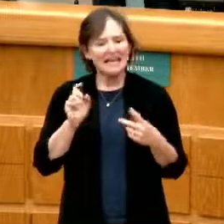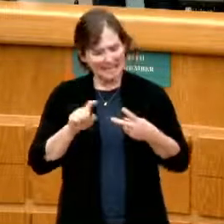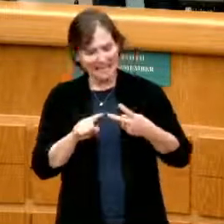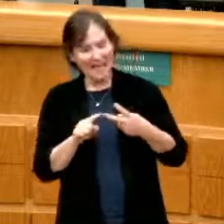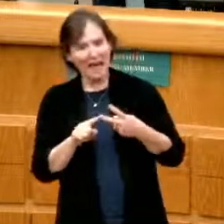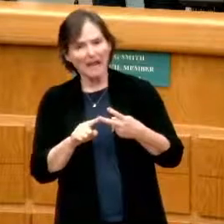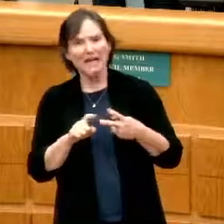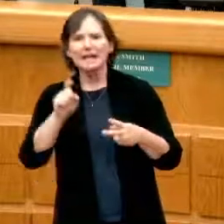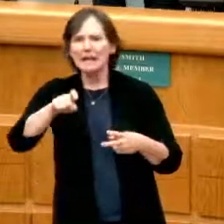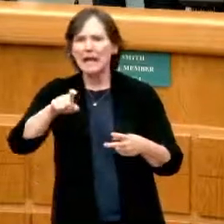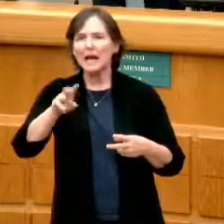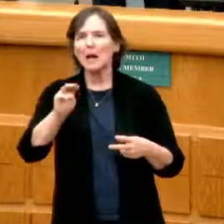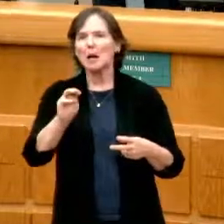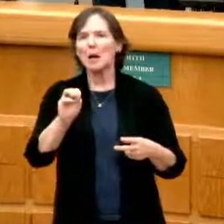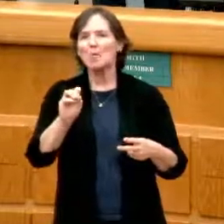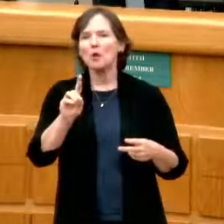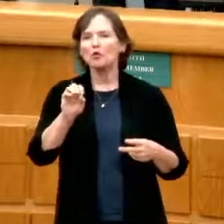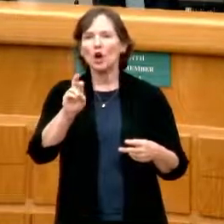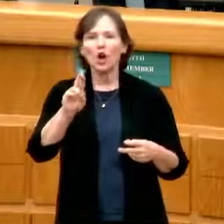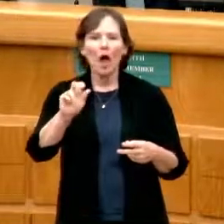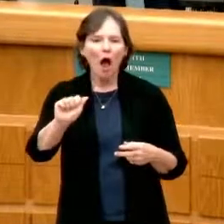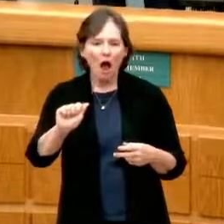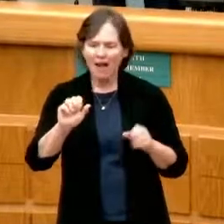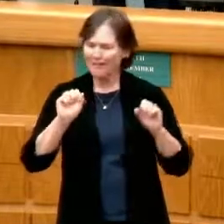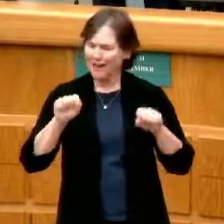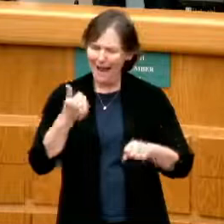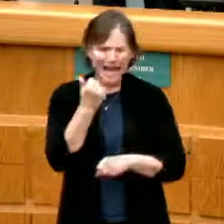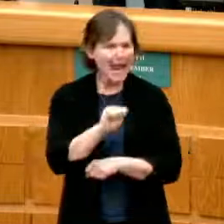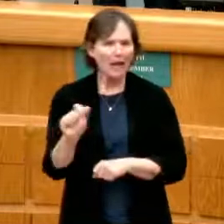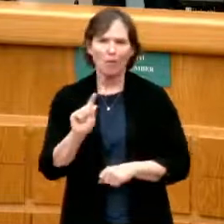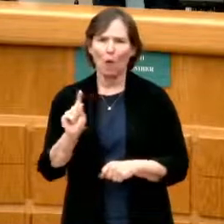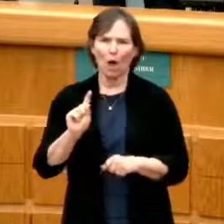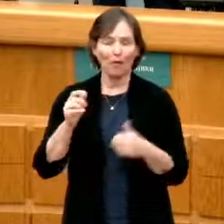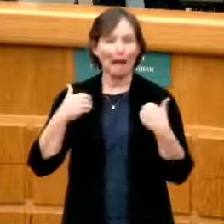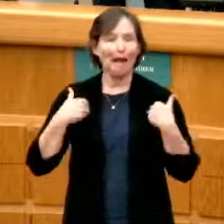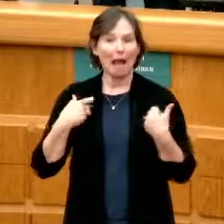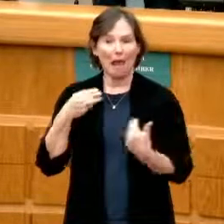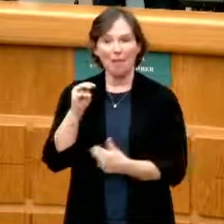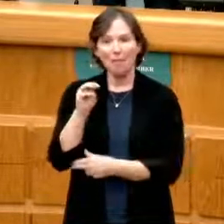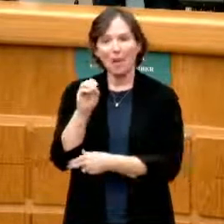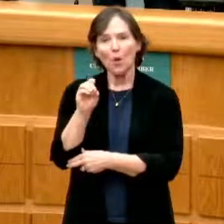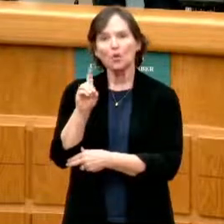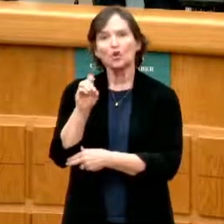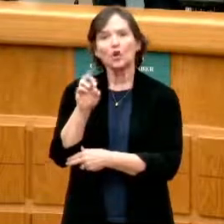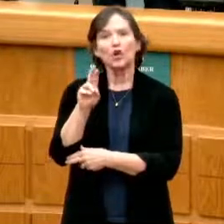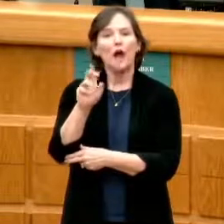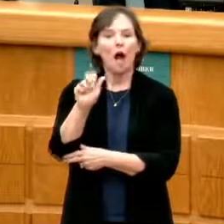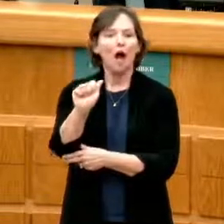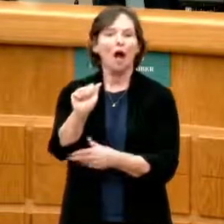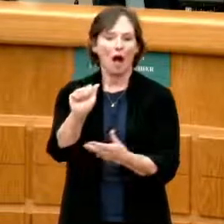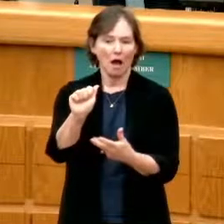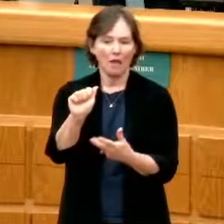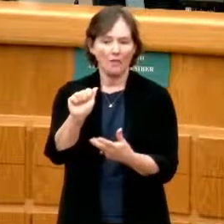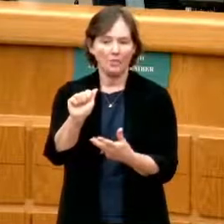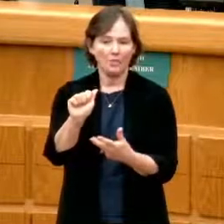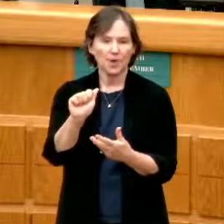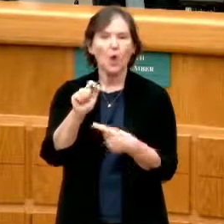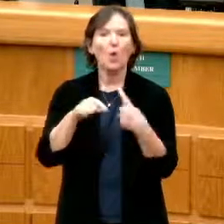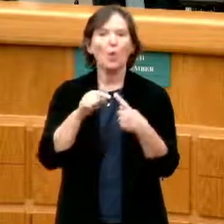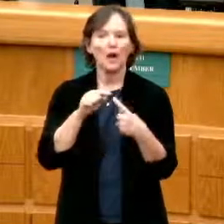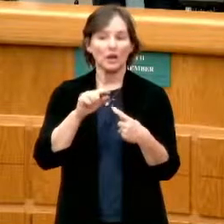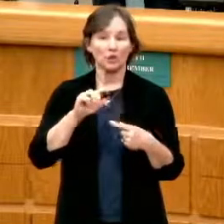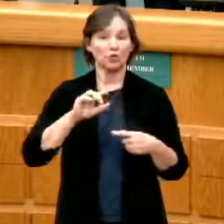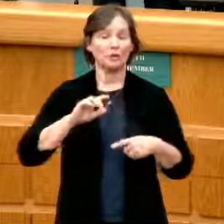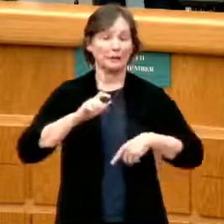So if there's places that have Moderna that have an open invite, you can go there when it's your time.